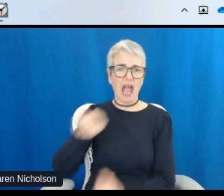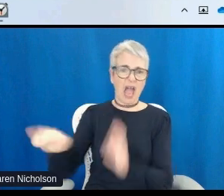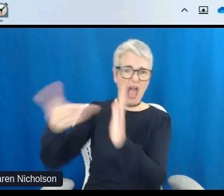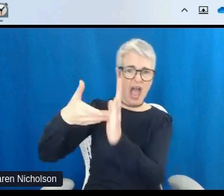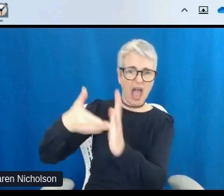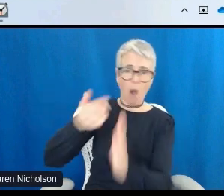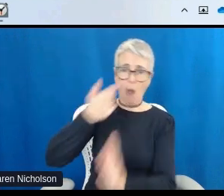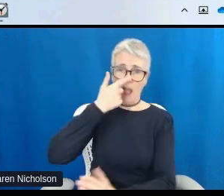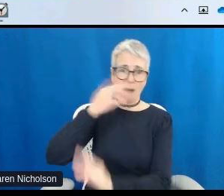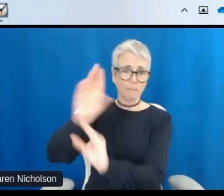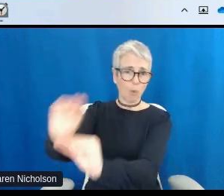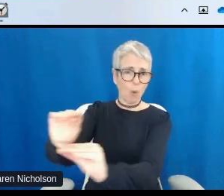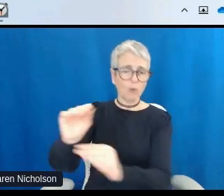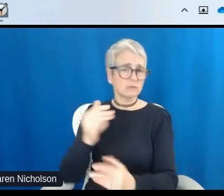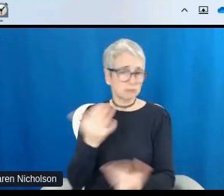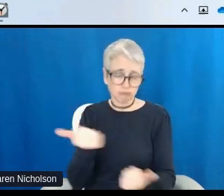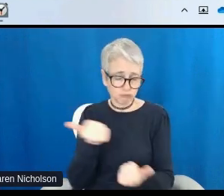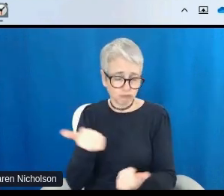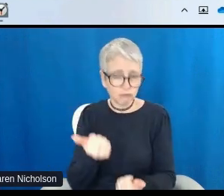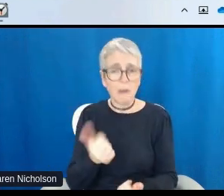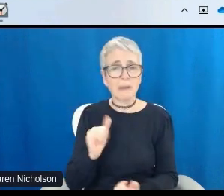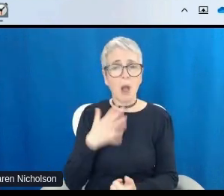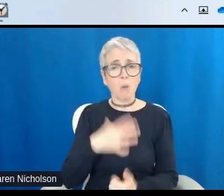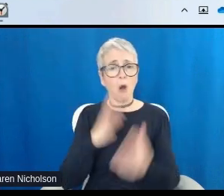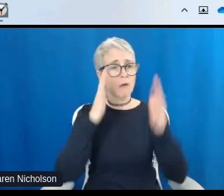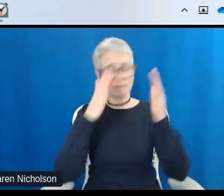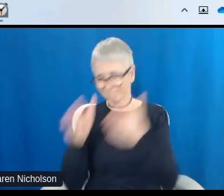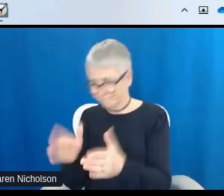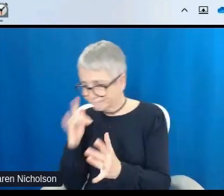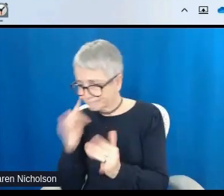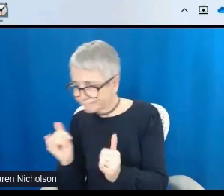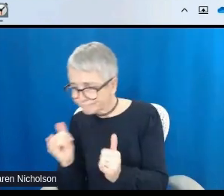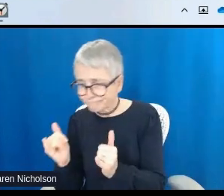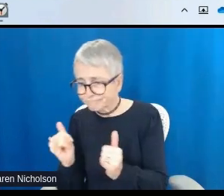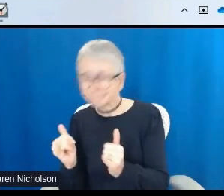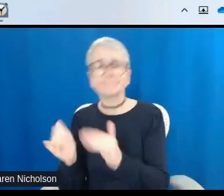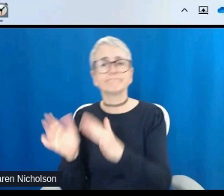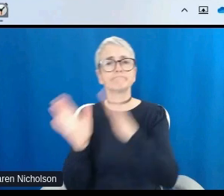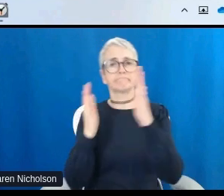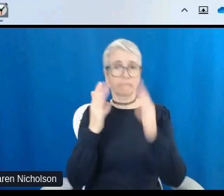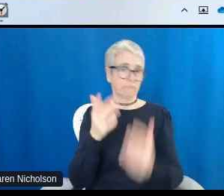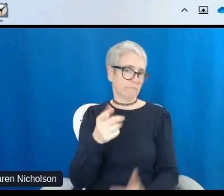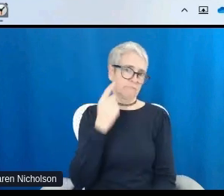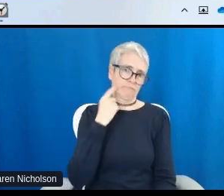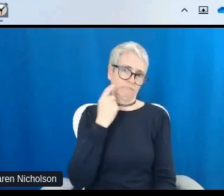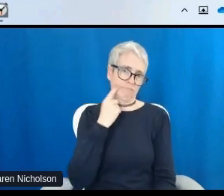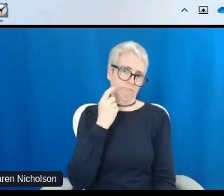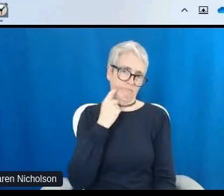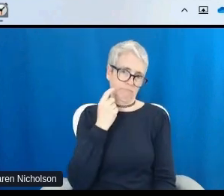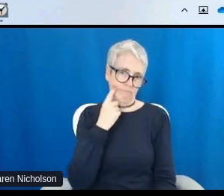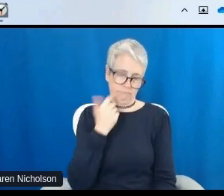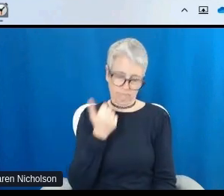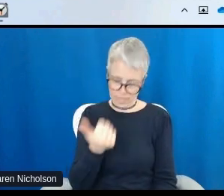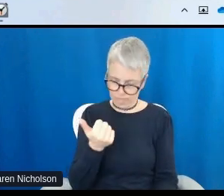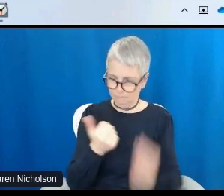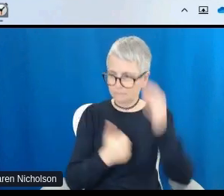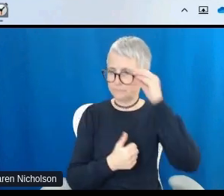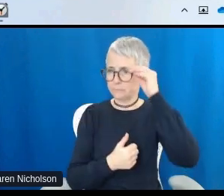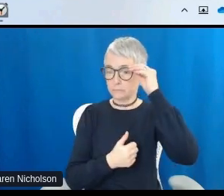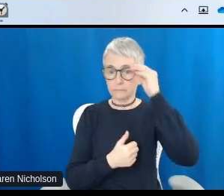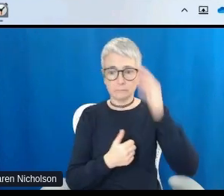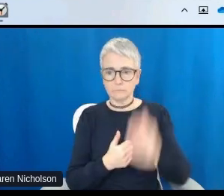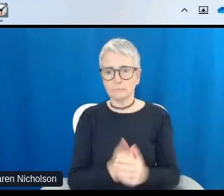as well during that time if I want to check back on things. So just a really powerful feature that is very easy to find. It's right down there in the calendar